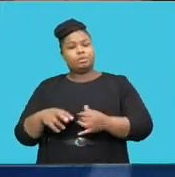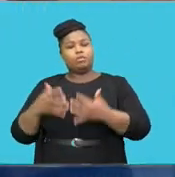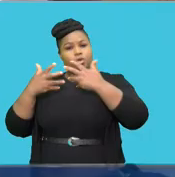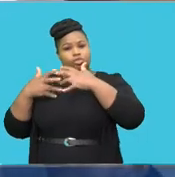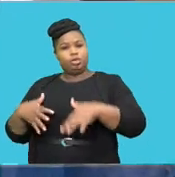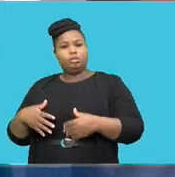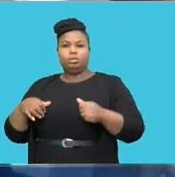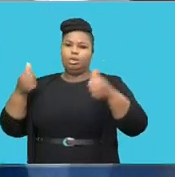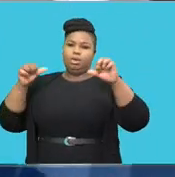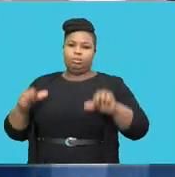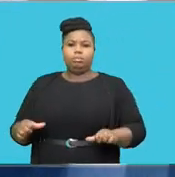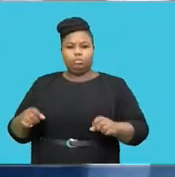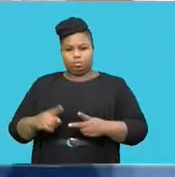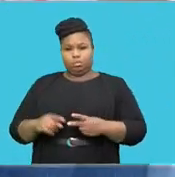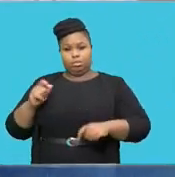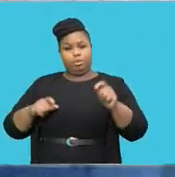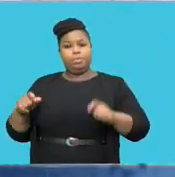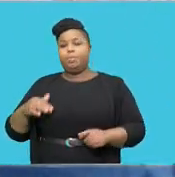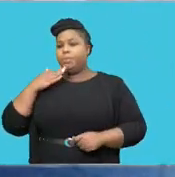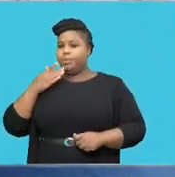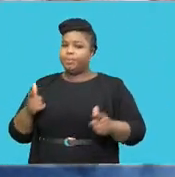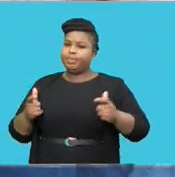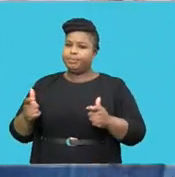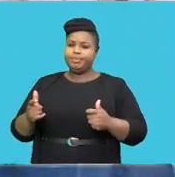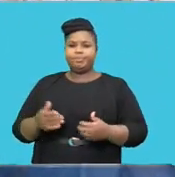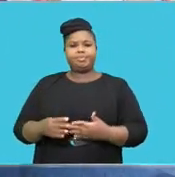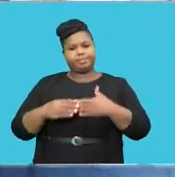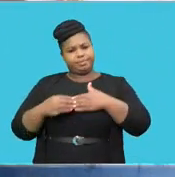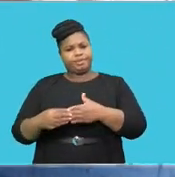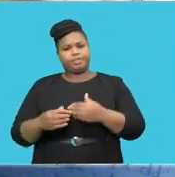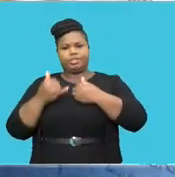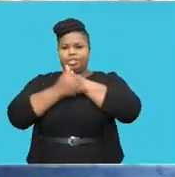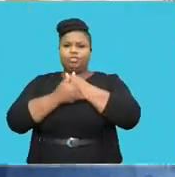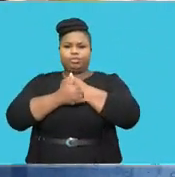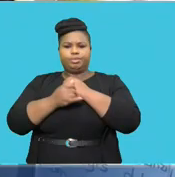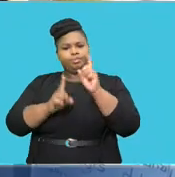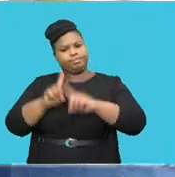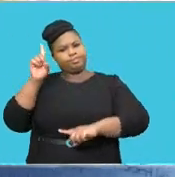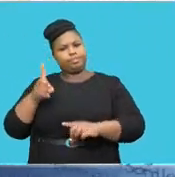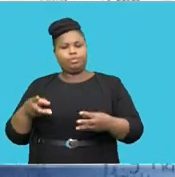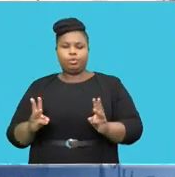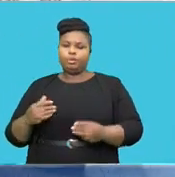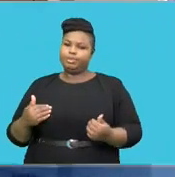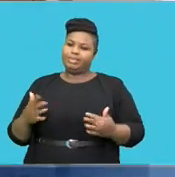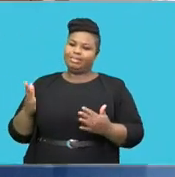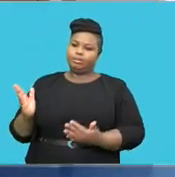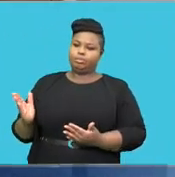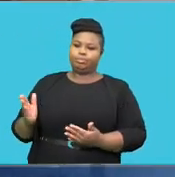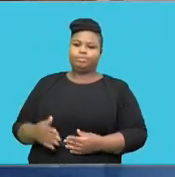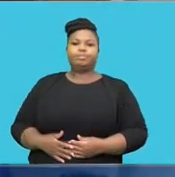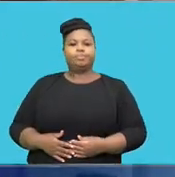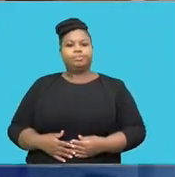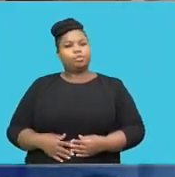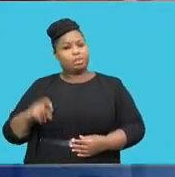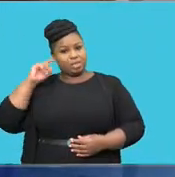engineers, accountants, and people who are going to run this country in a way that we can be prosperous, this is where we've got to. This is the